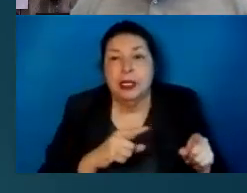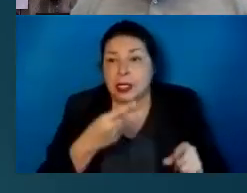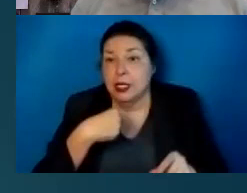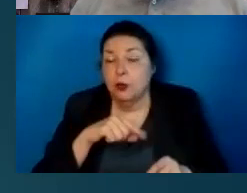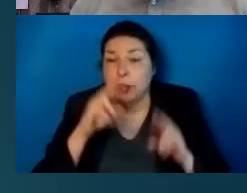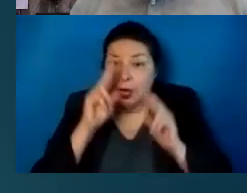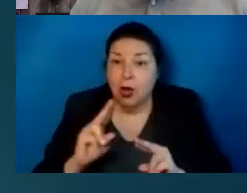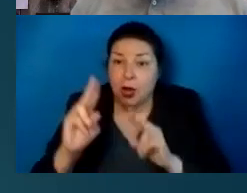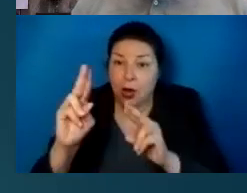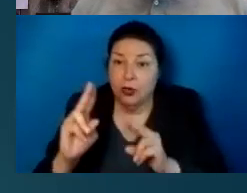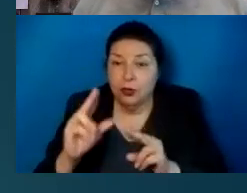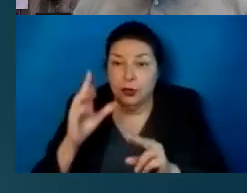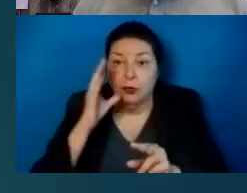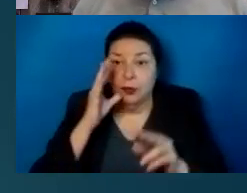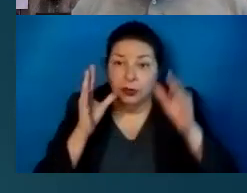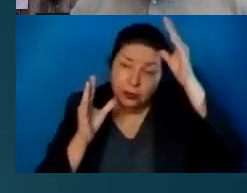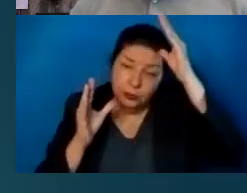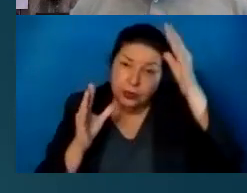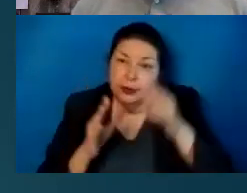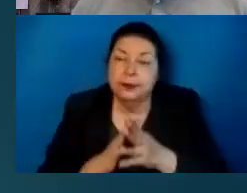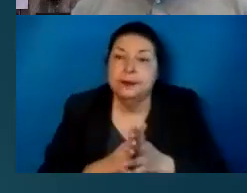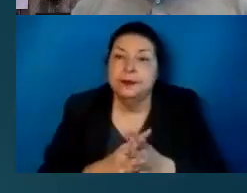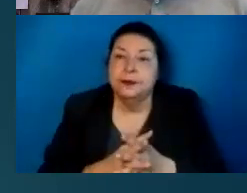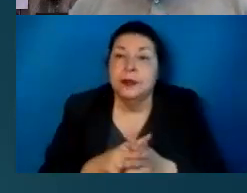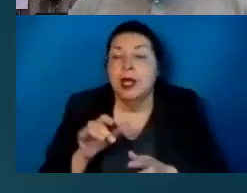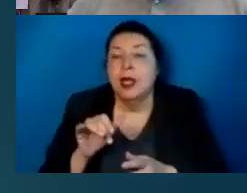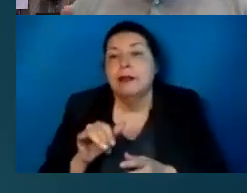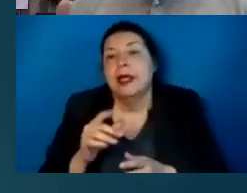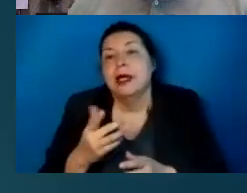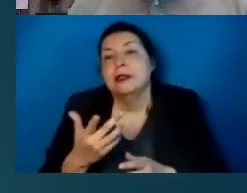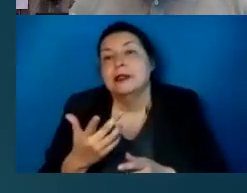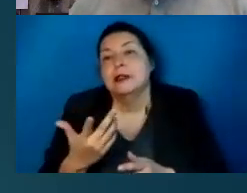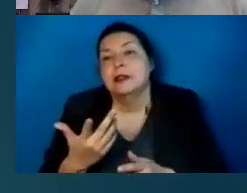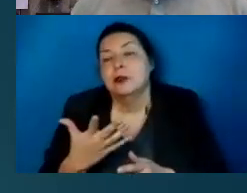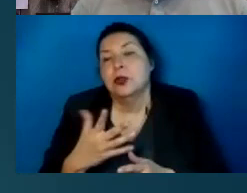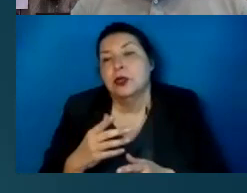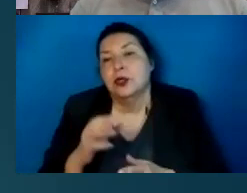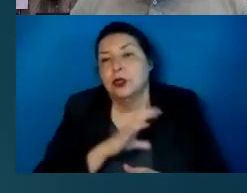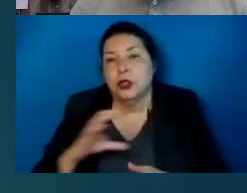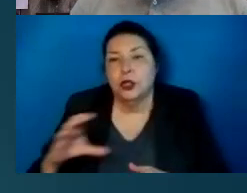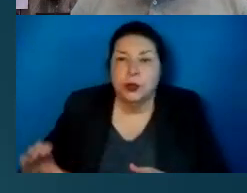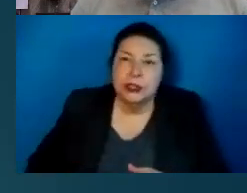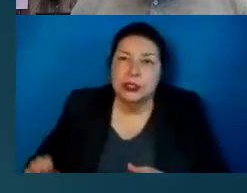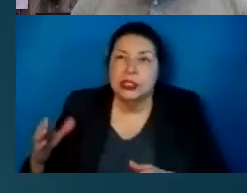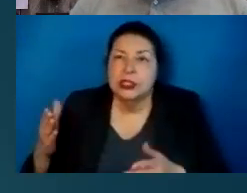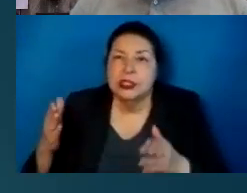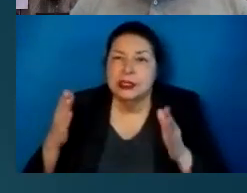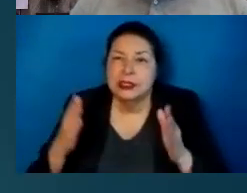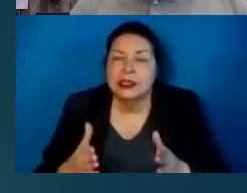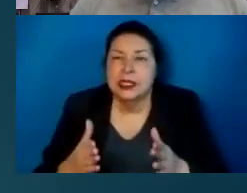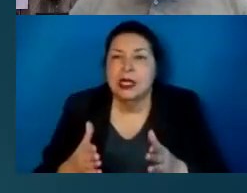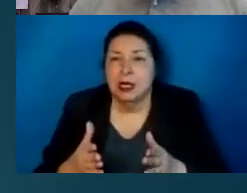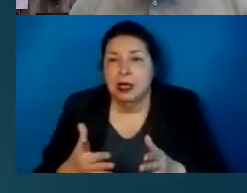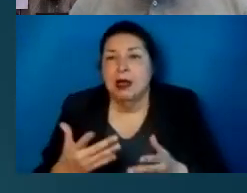our father and mother. And this is where Christians derive a lot of their